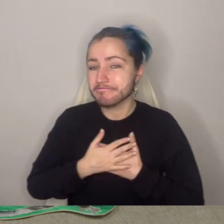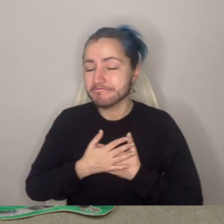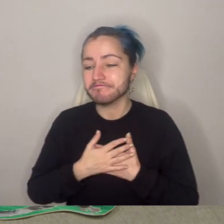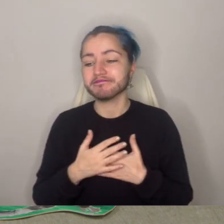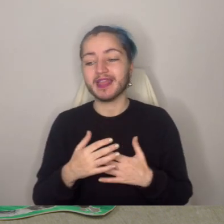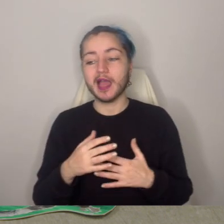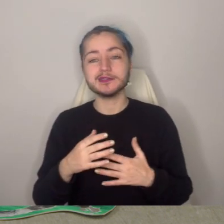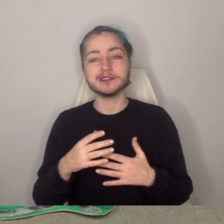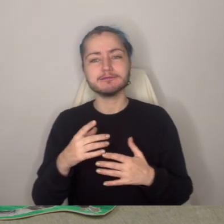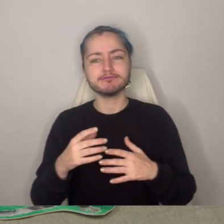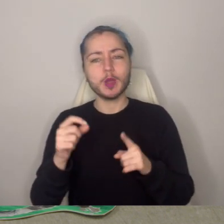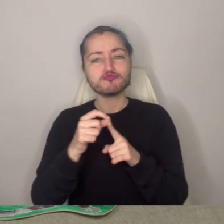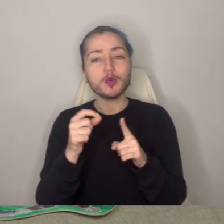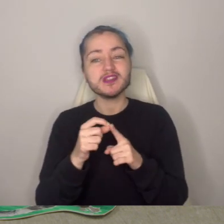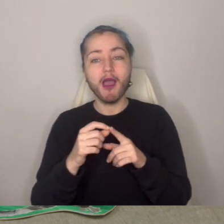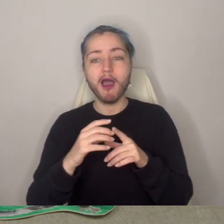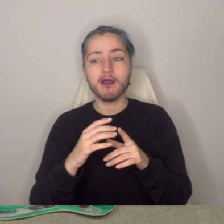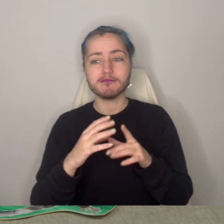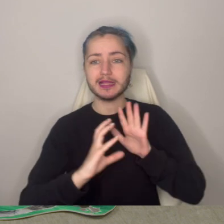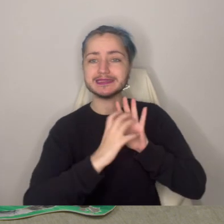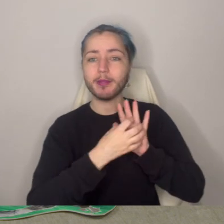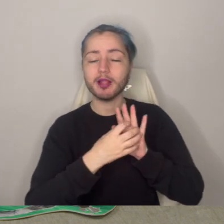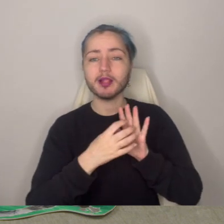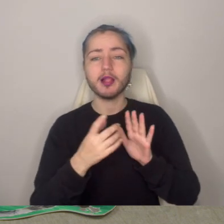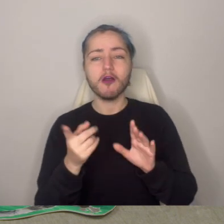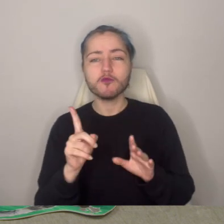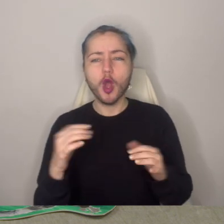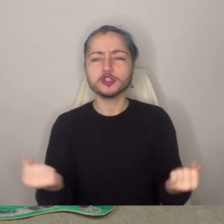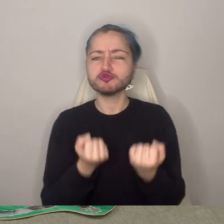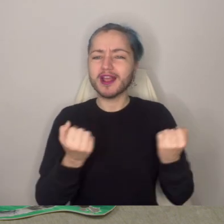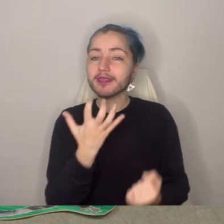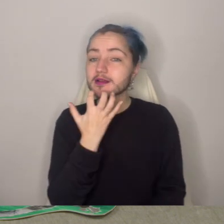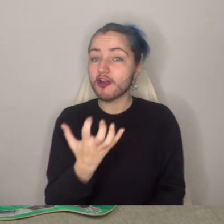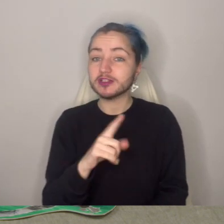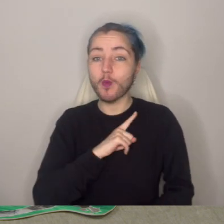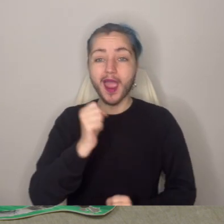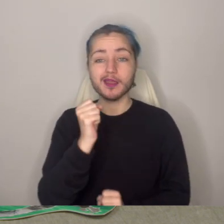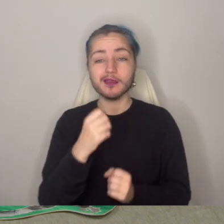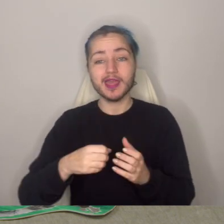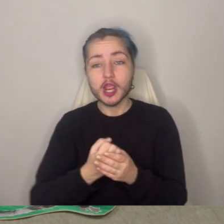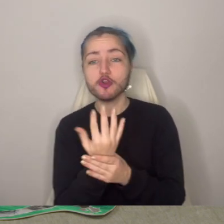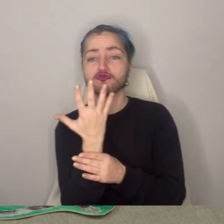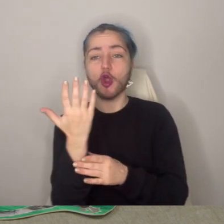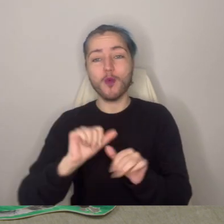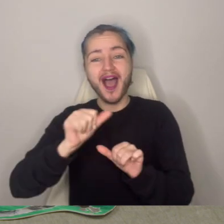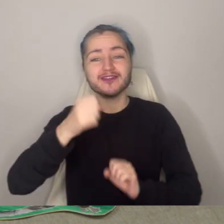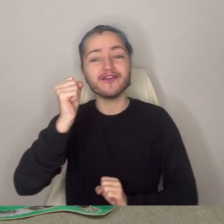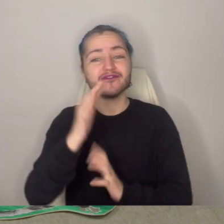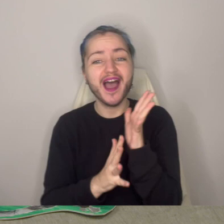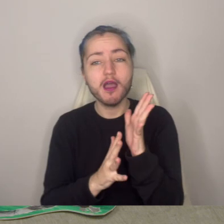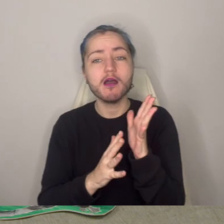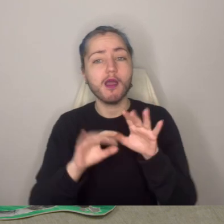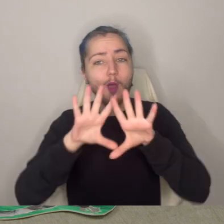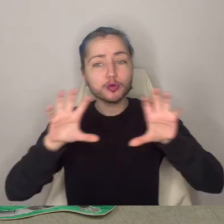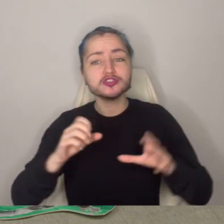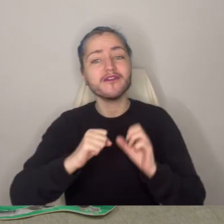and courage because they actually grow from fire, from bushfires. And the protea is also the